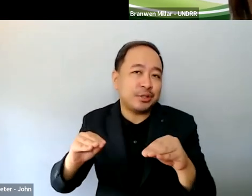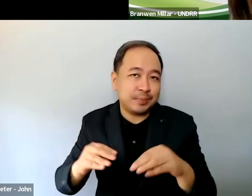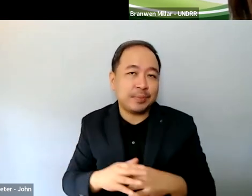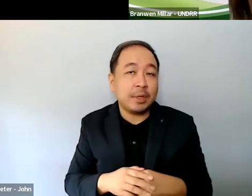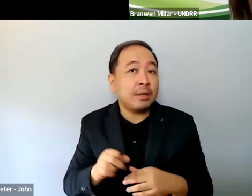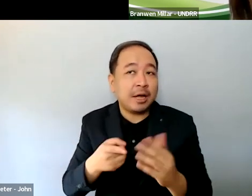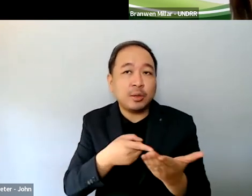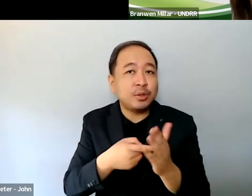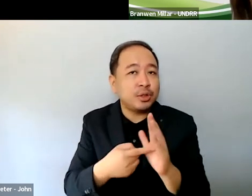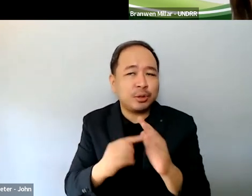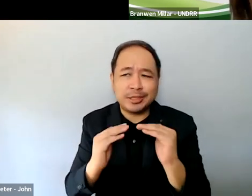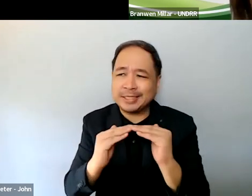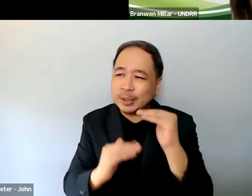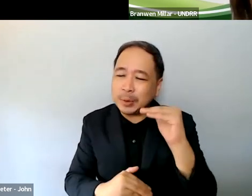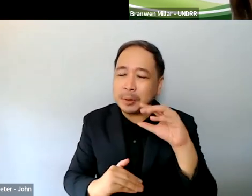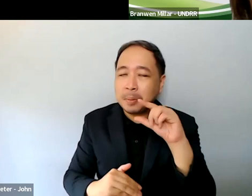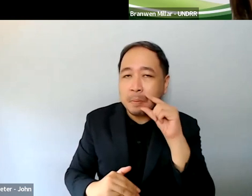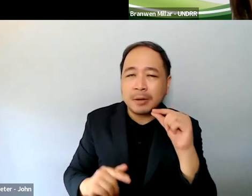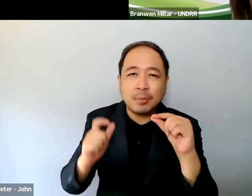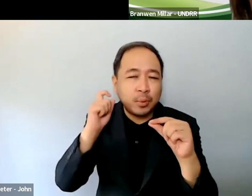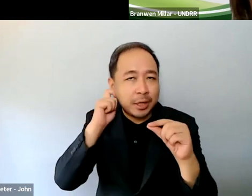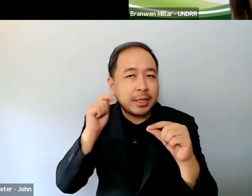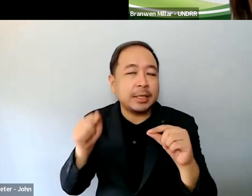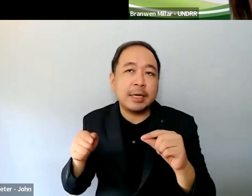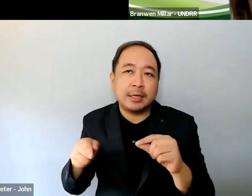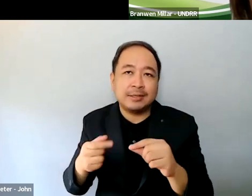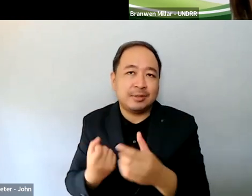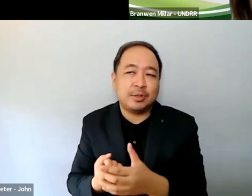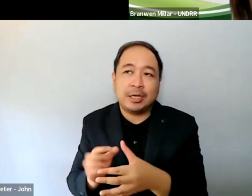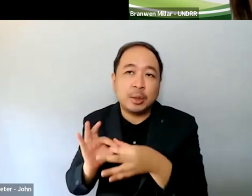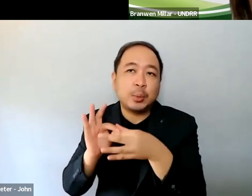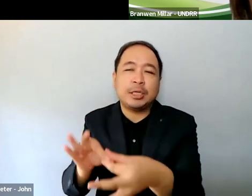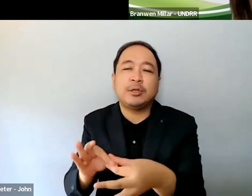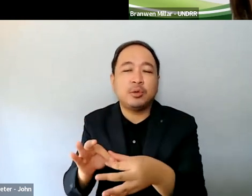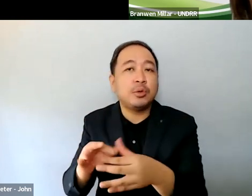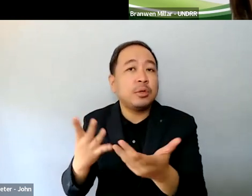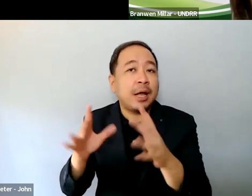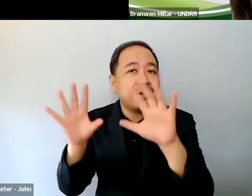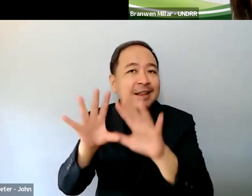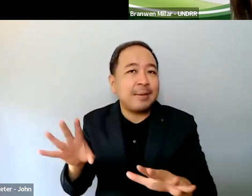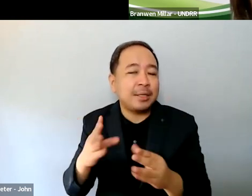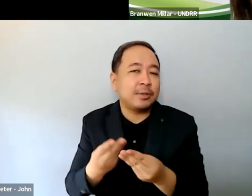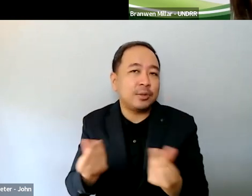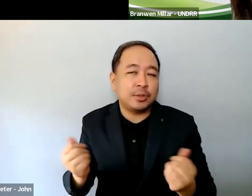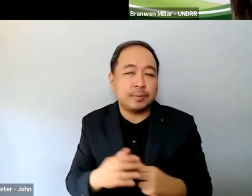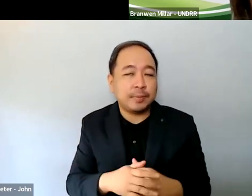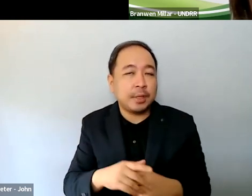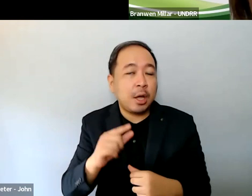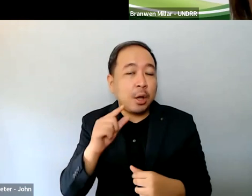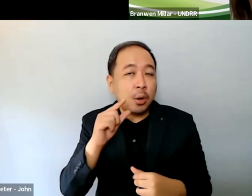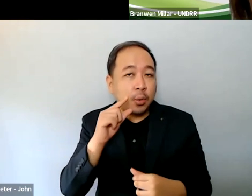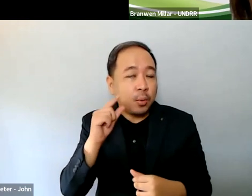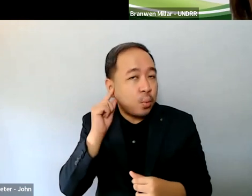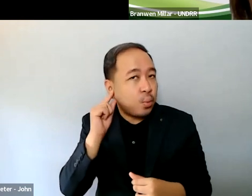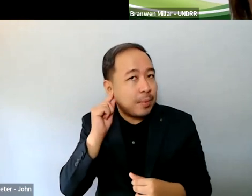gender inequality, which is only exacerbated by gender-blind climate solutions. Women and girls experience marginalization of their SRHR